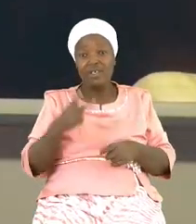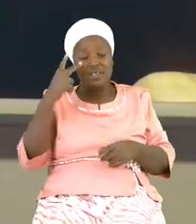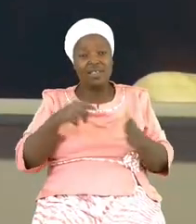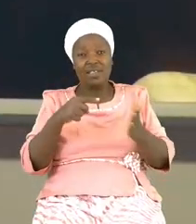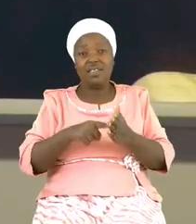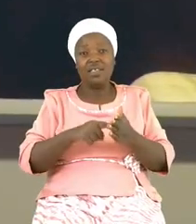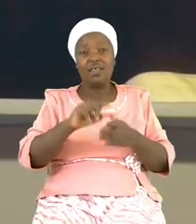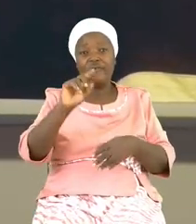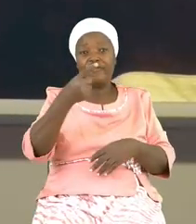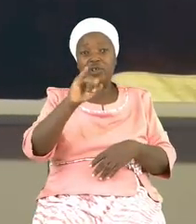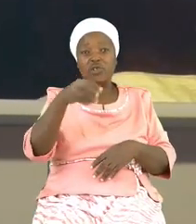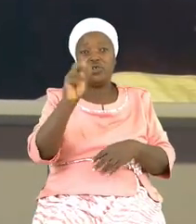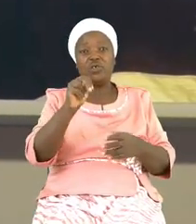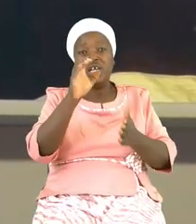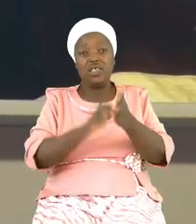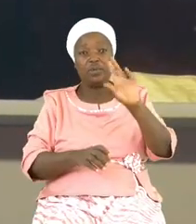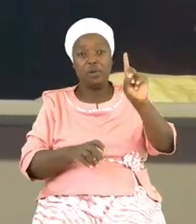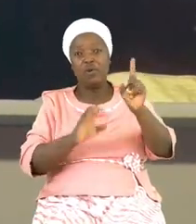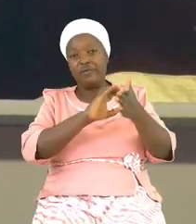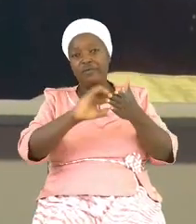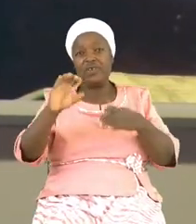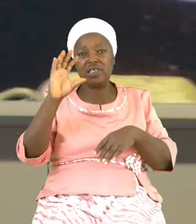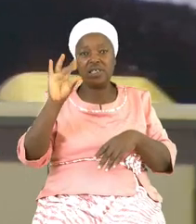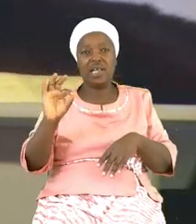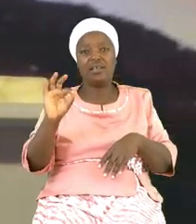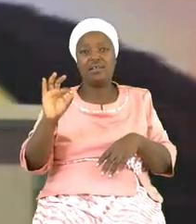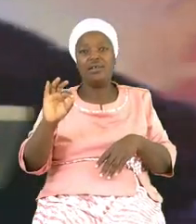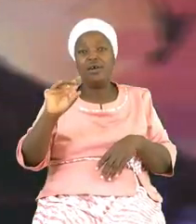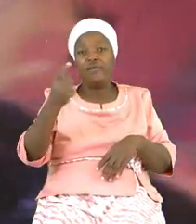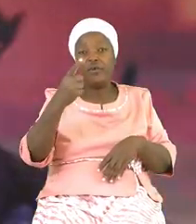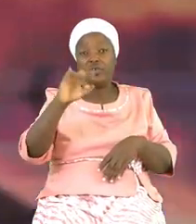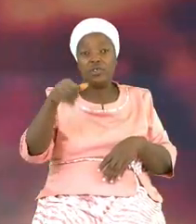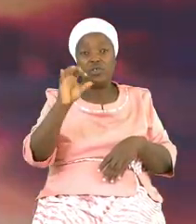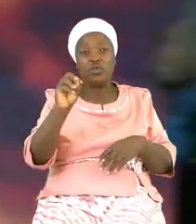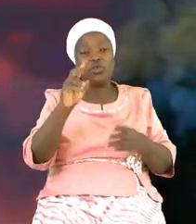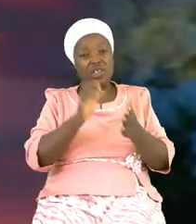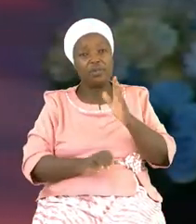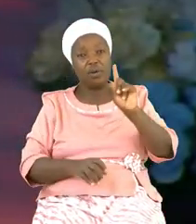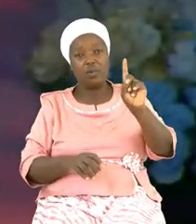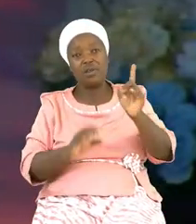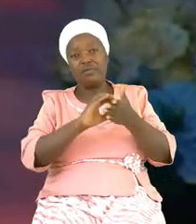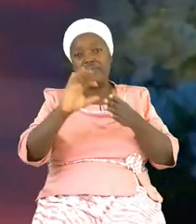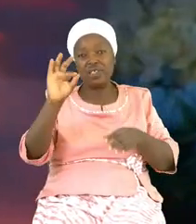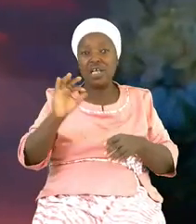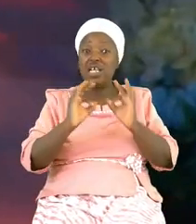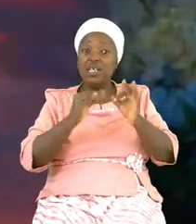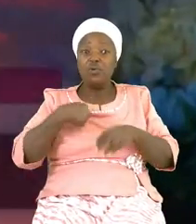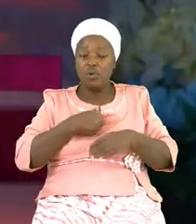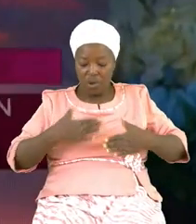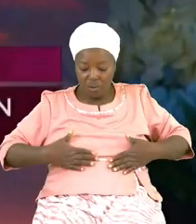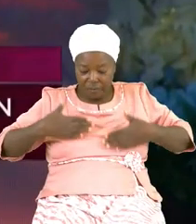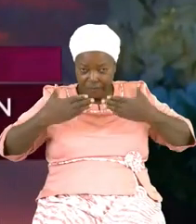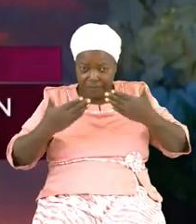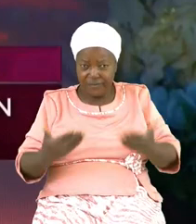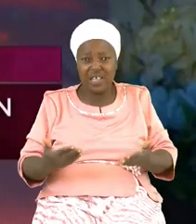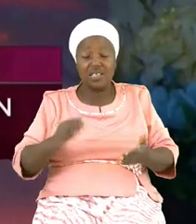chapter 1 verse 9. 1 John chapter 1 verse 9. If we confess